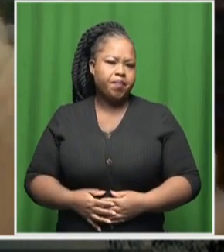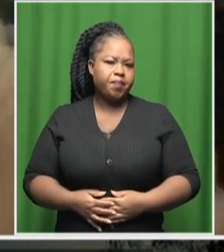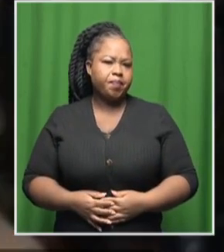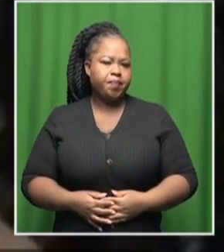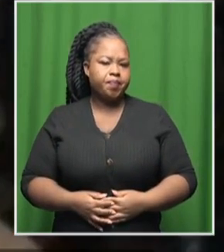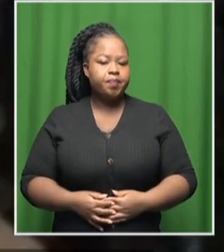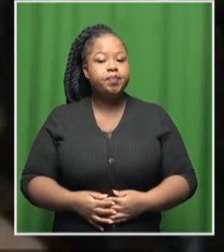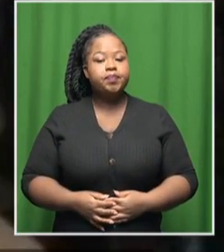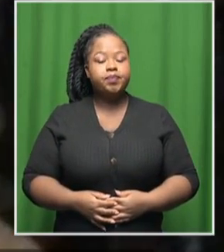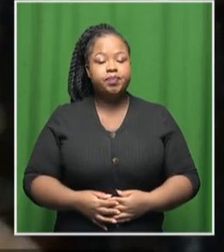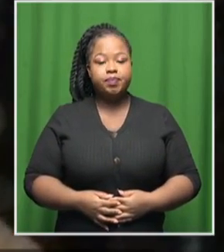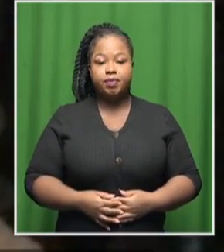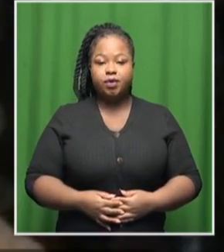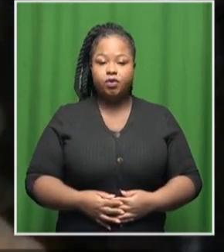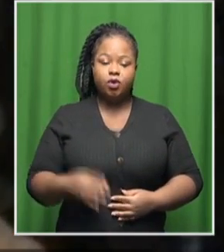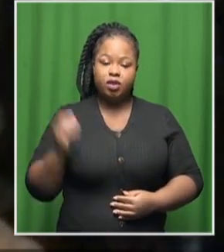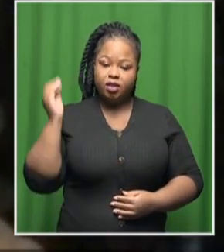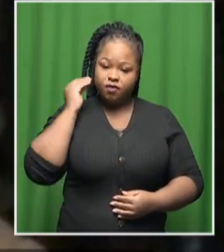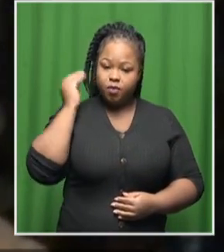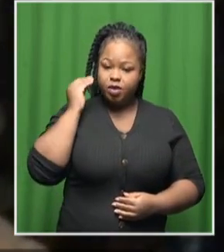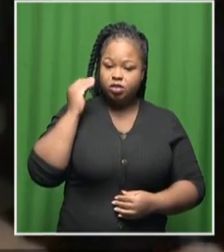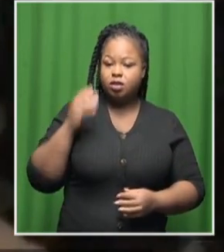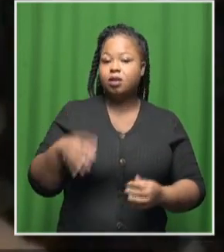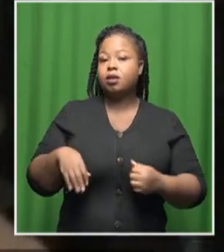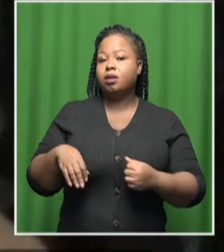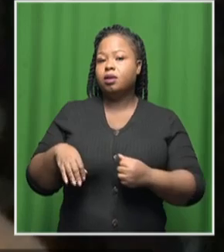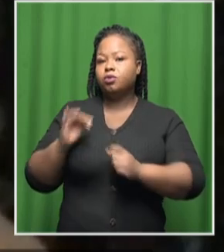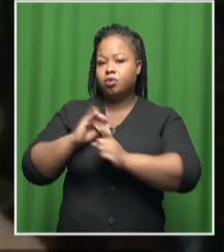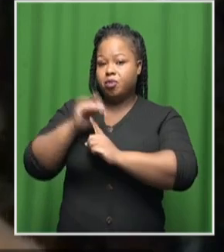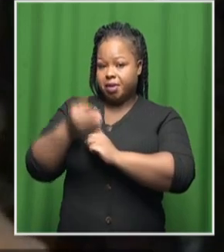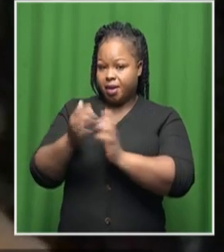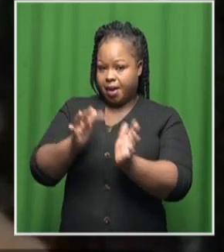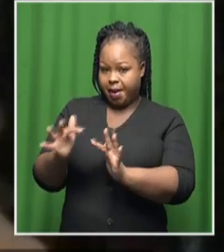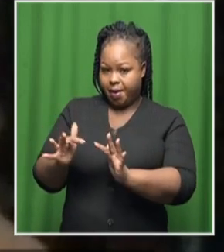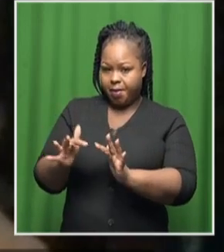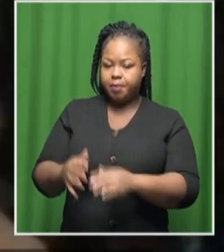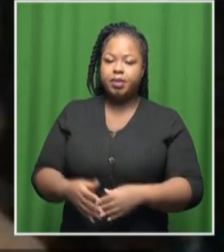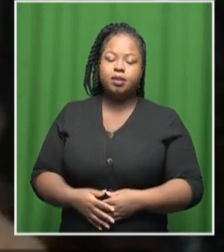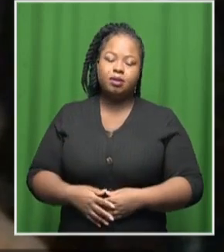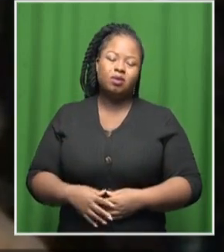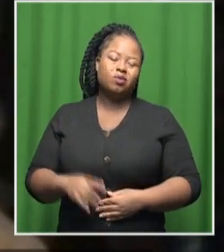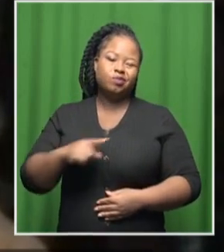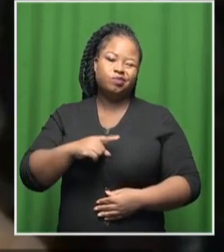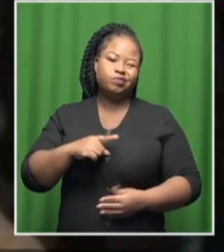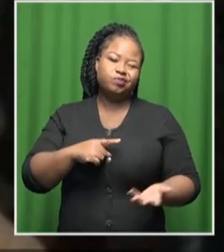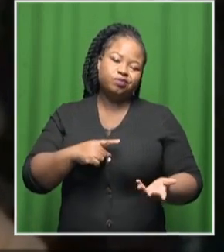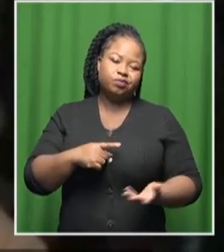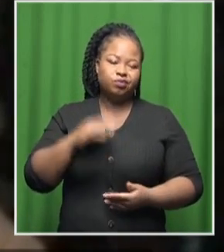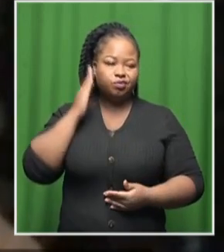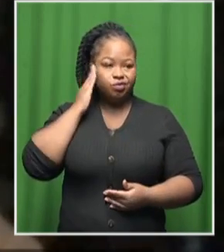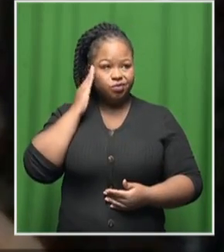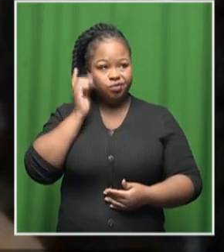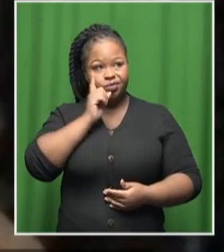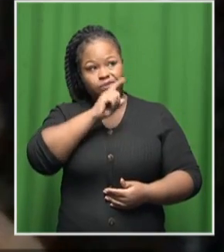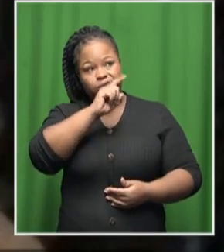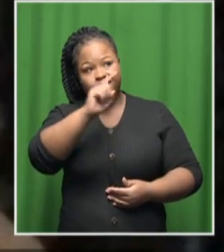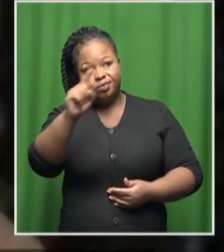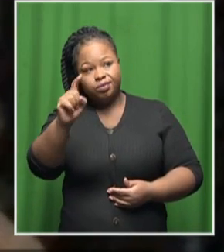So in terms of protecting data, as you know, that there are a lot of companies